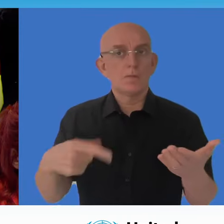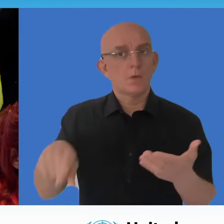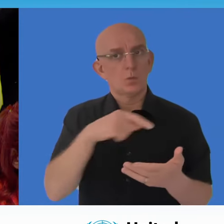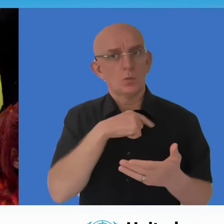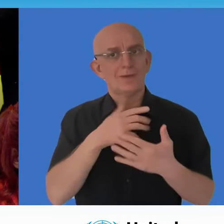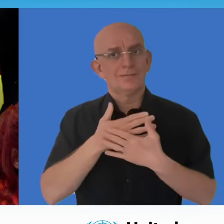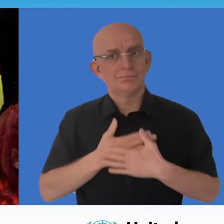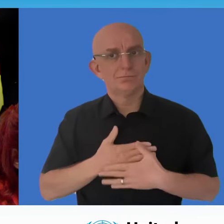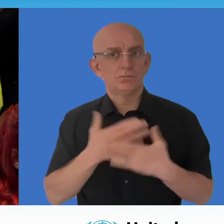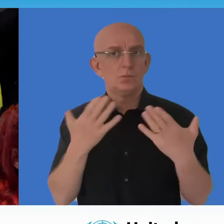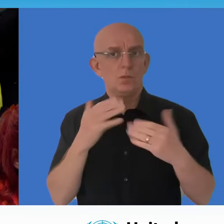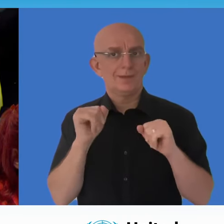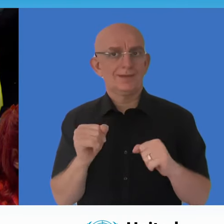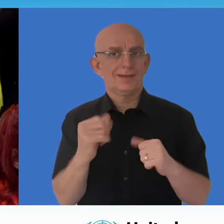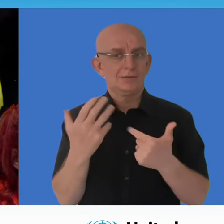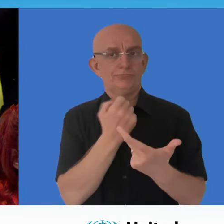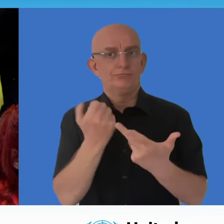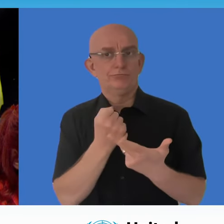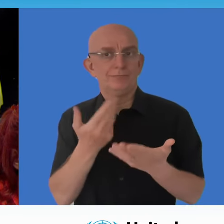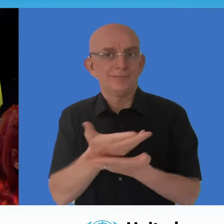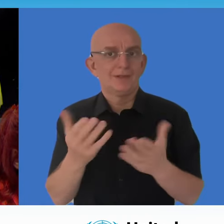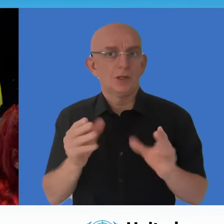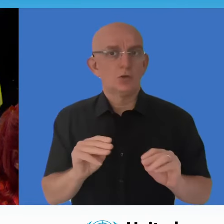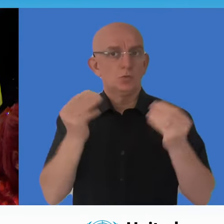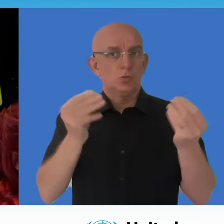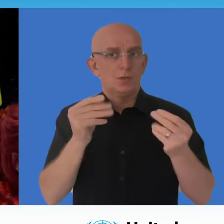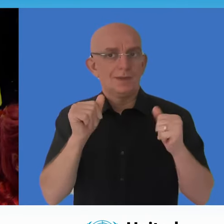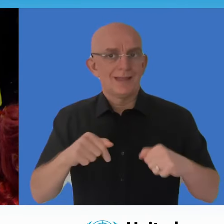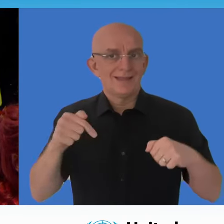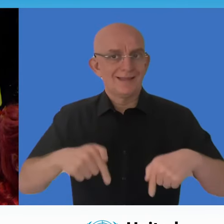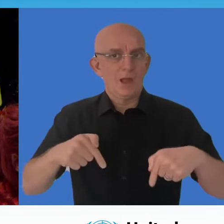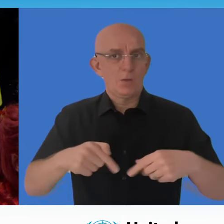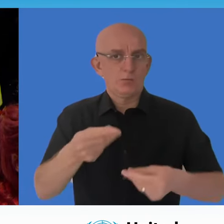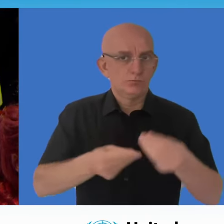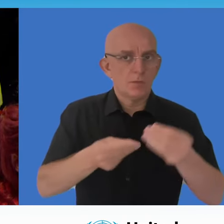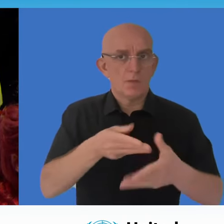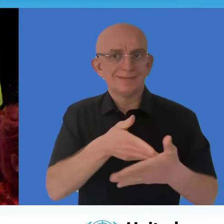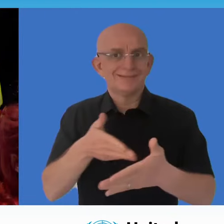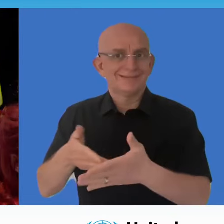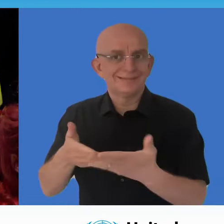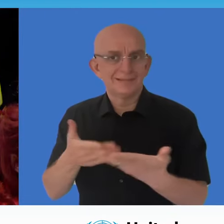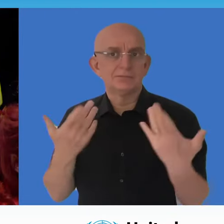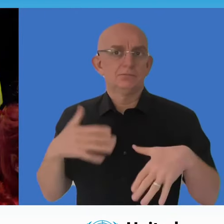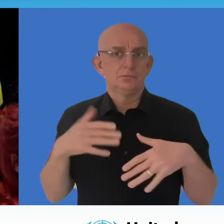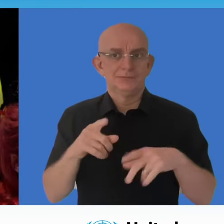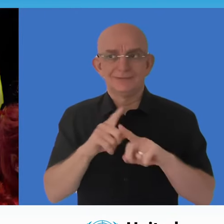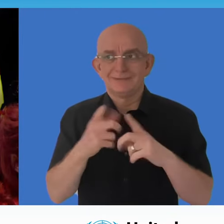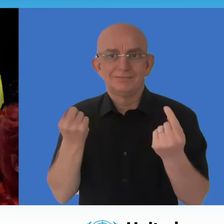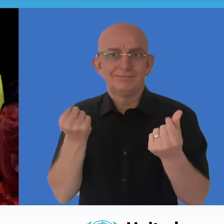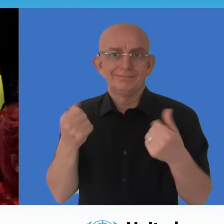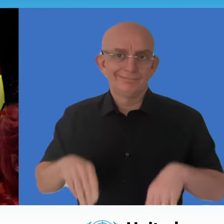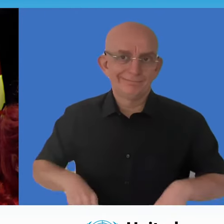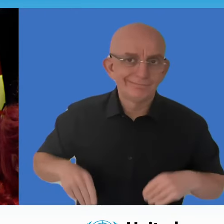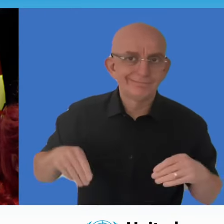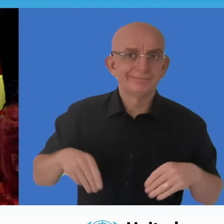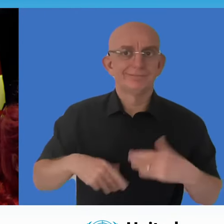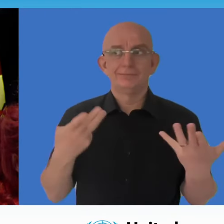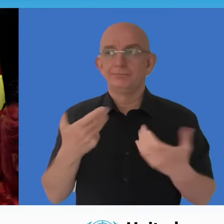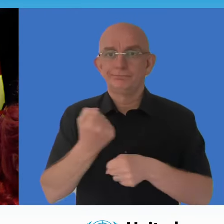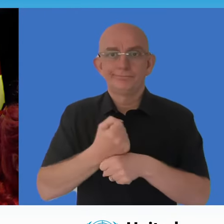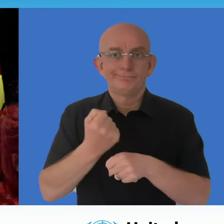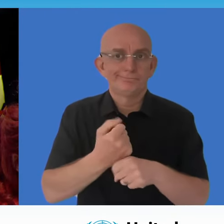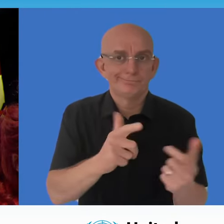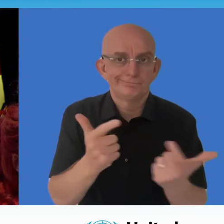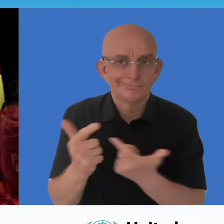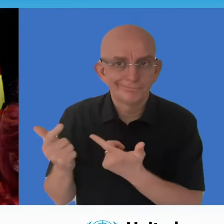and future challenges, including rampant poverty, unemployment, and lack of economic opportunities, which put them at